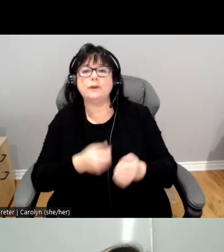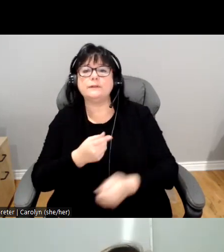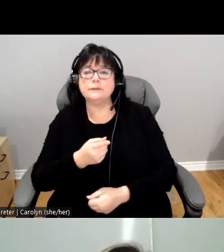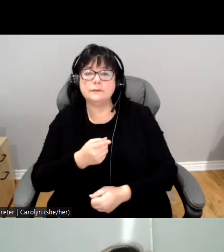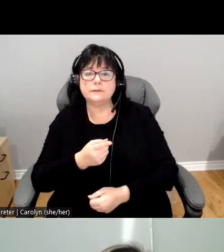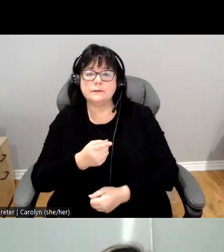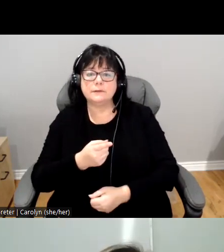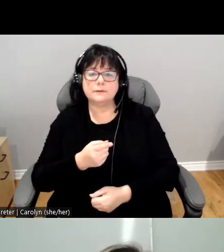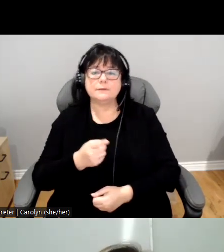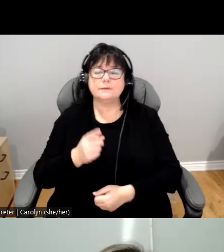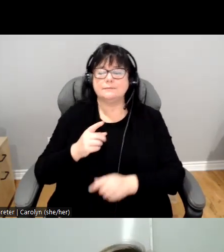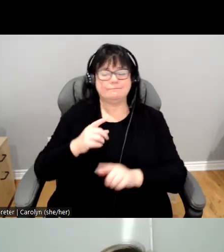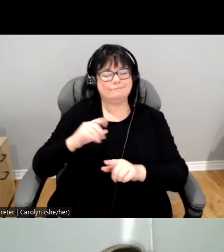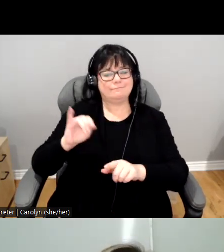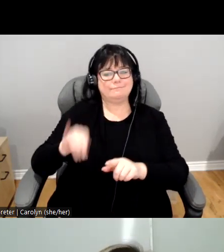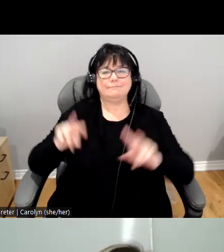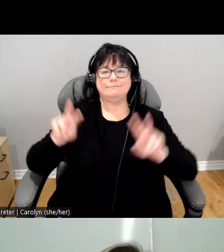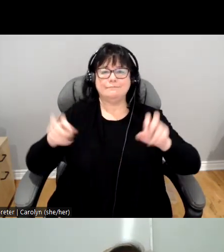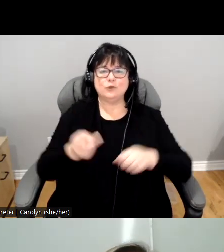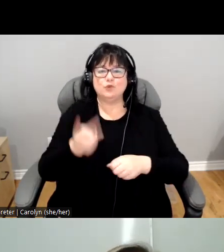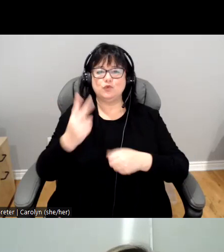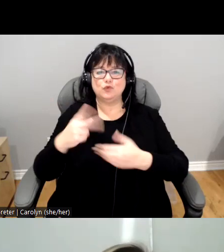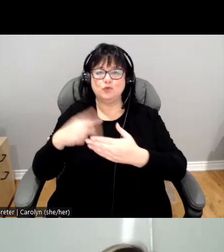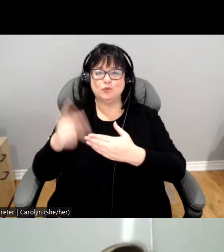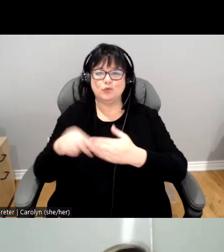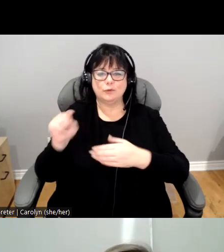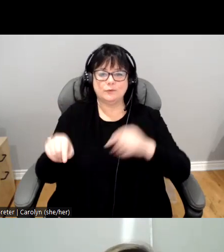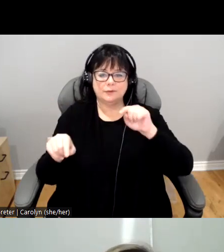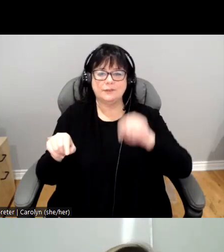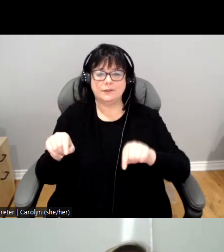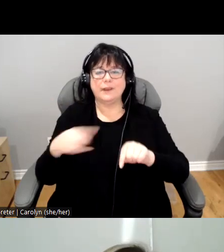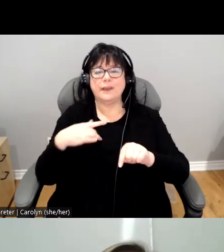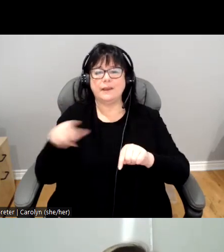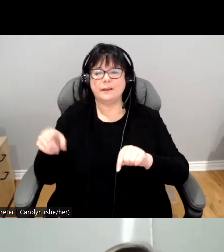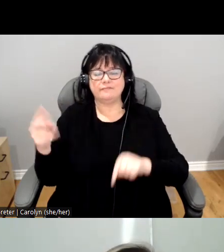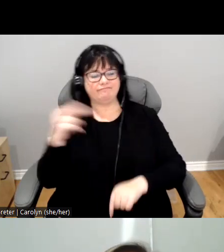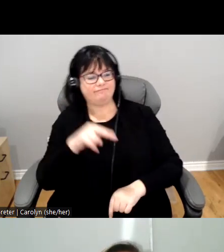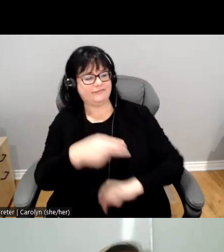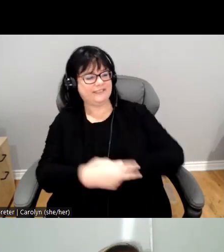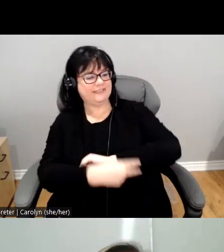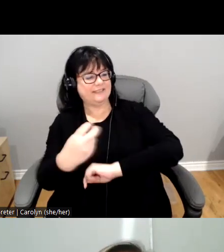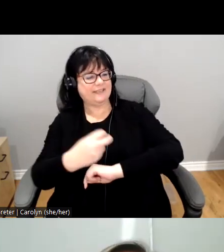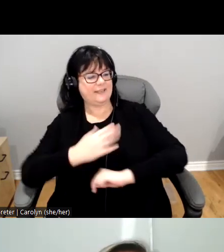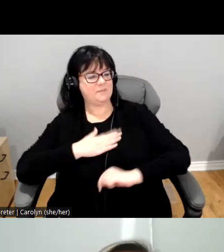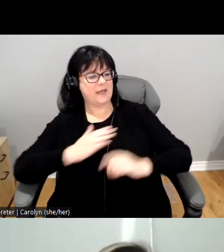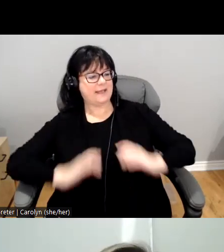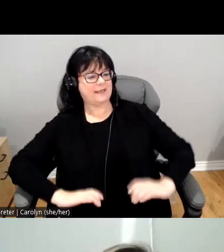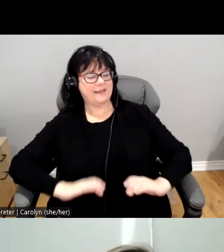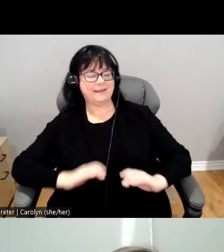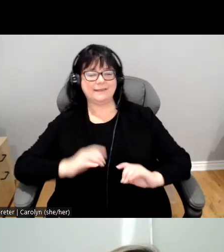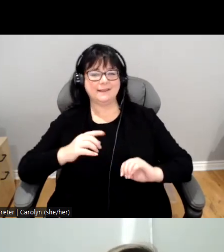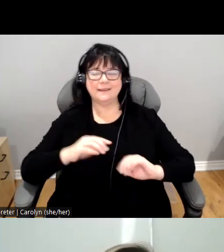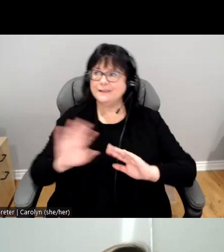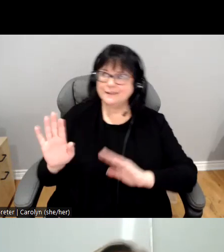internally within our own 2 programs, there was distrust that we were stealing clients, which we weren't, because they couldn't